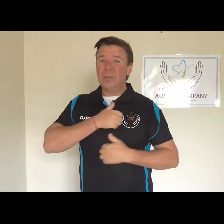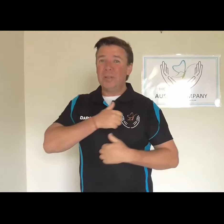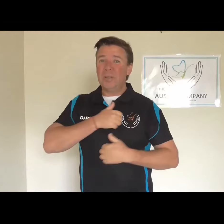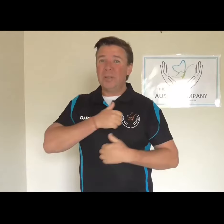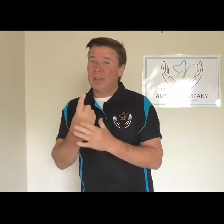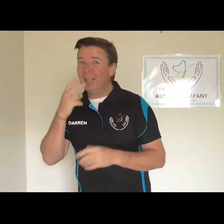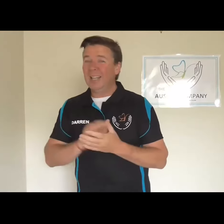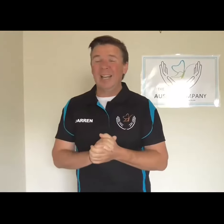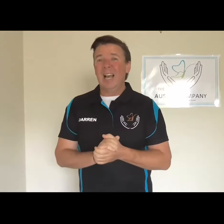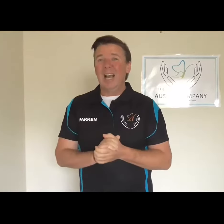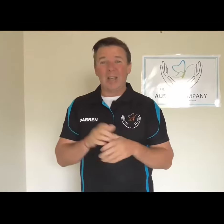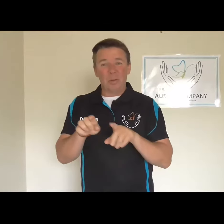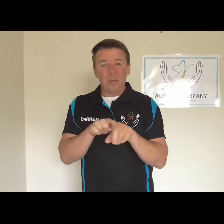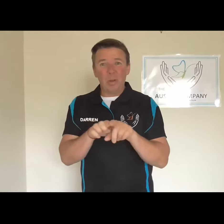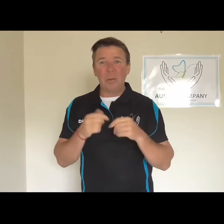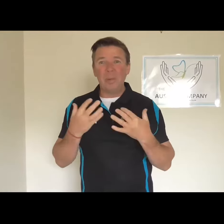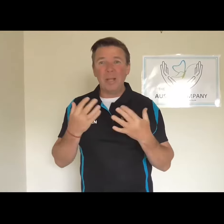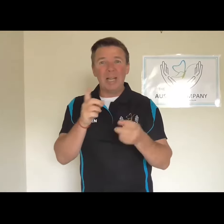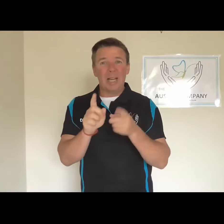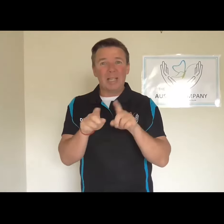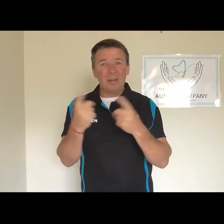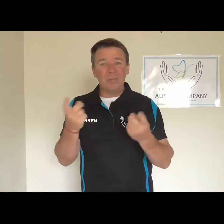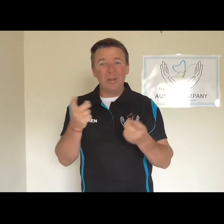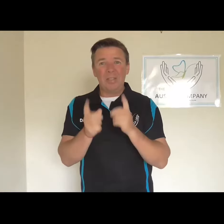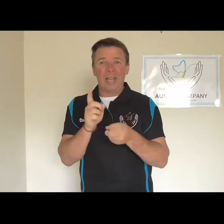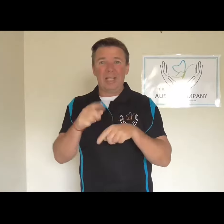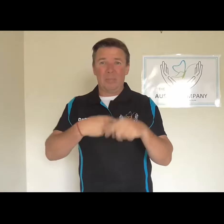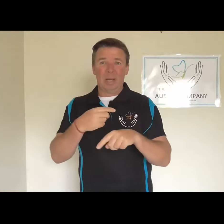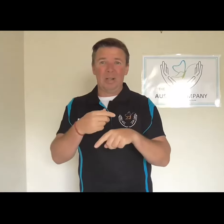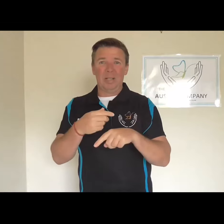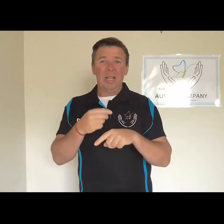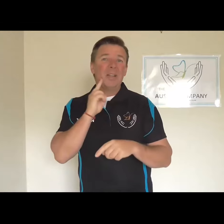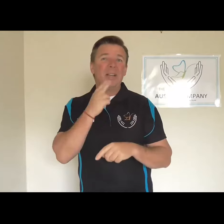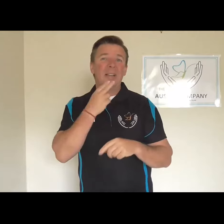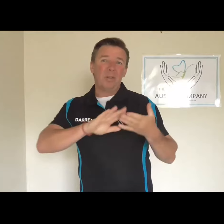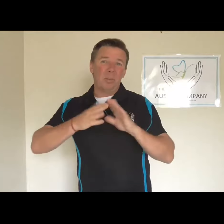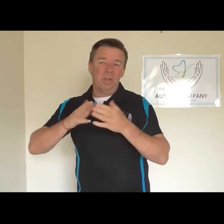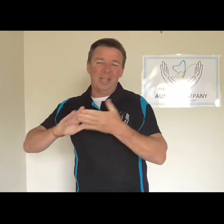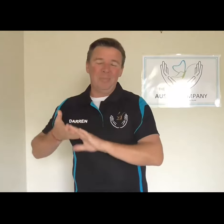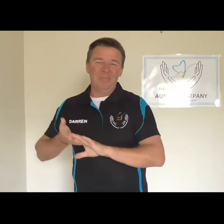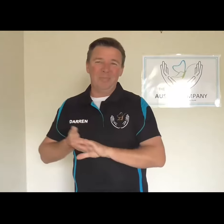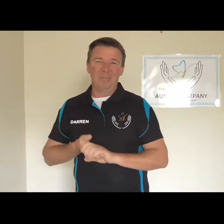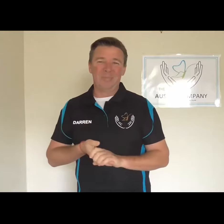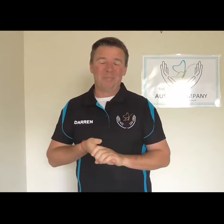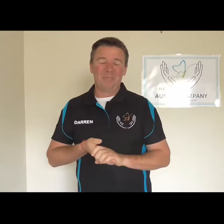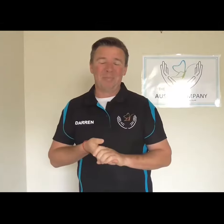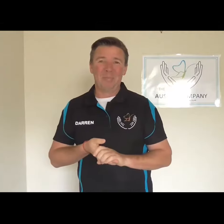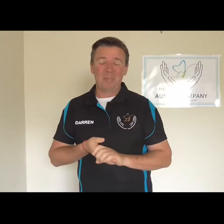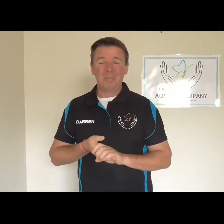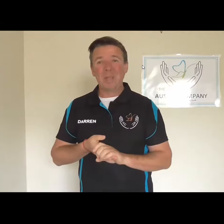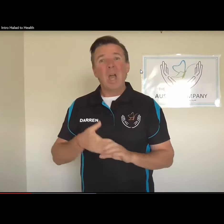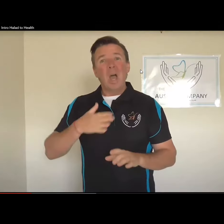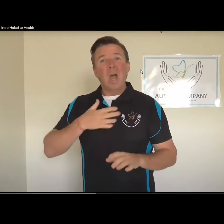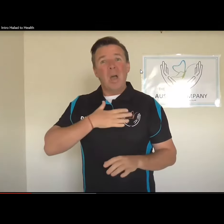enjoyed the event tonight, that you've learned many different things about the deaf community.